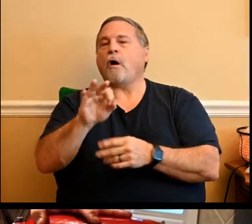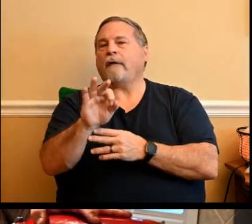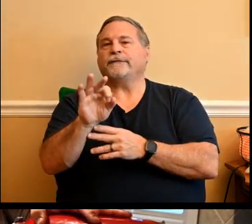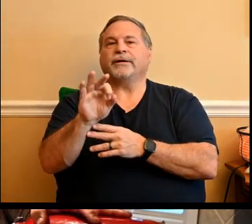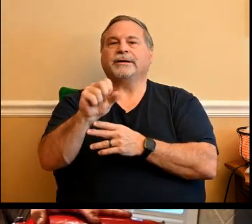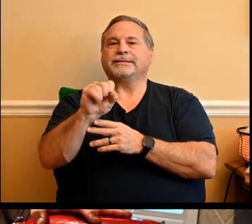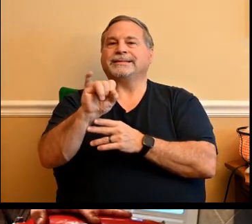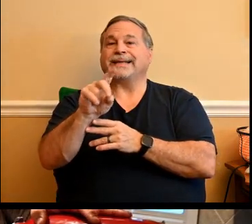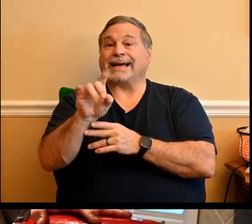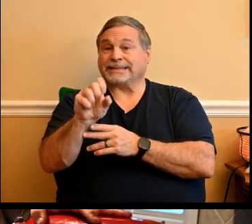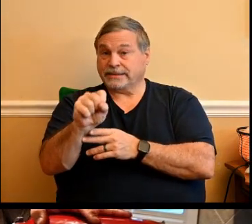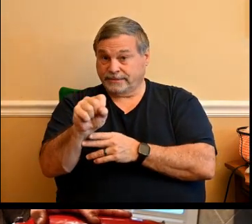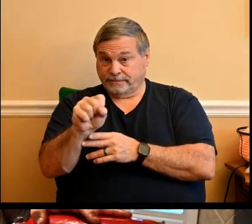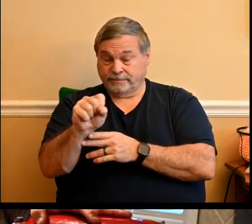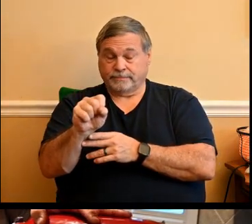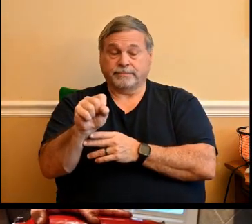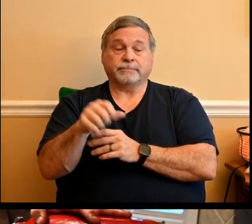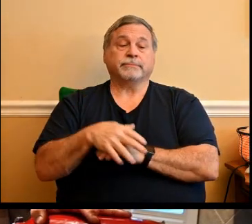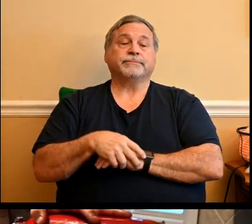the sides as well.